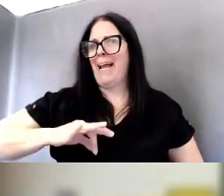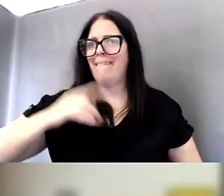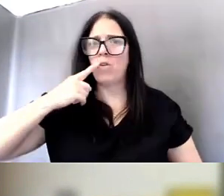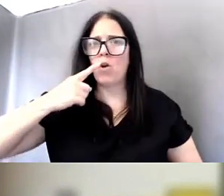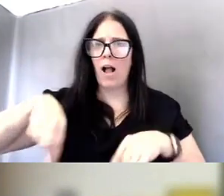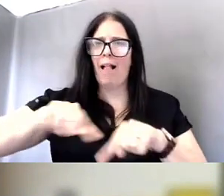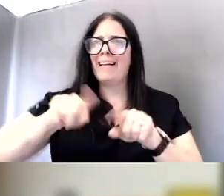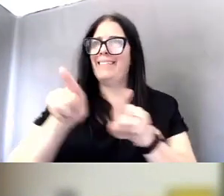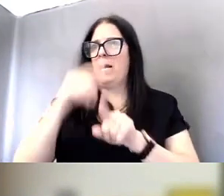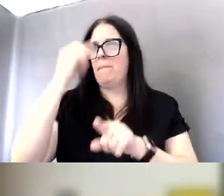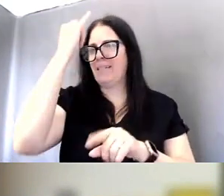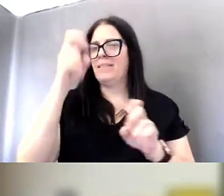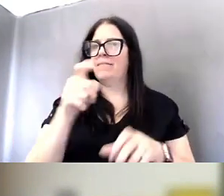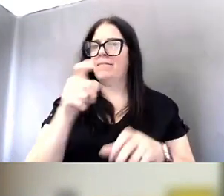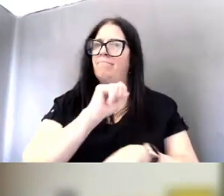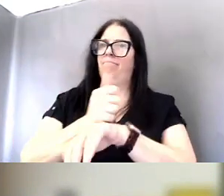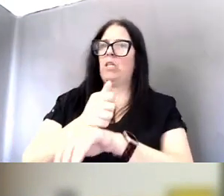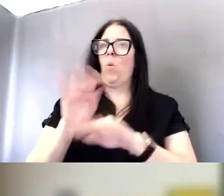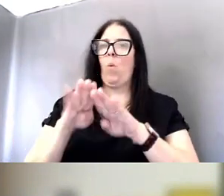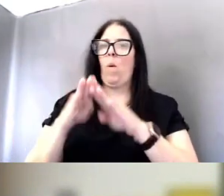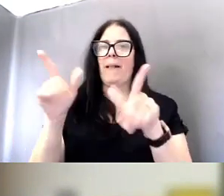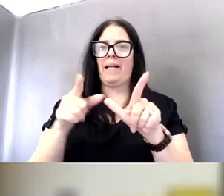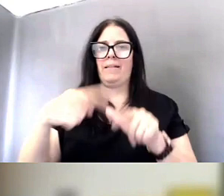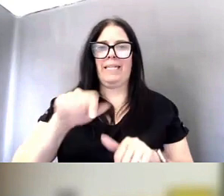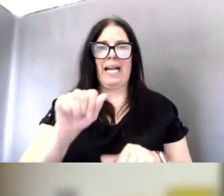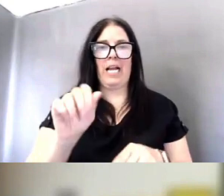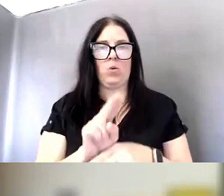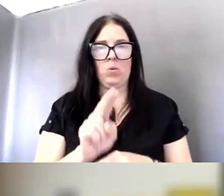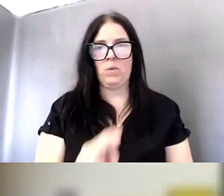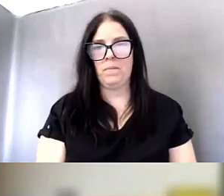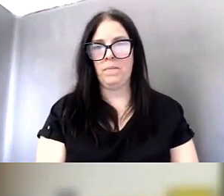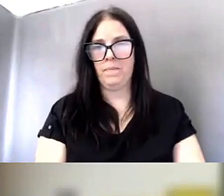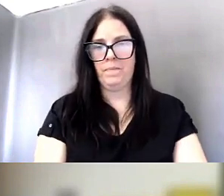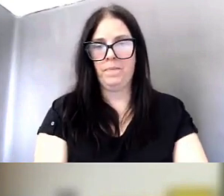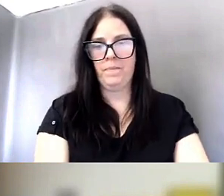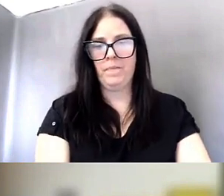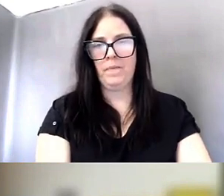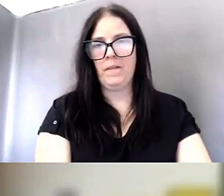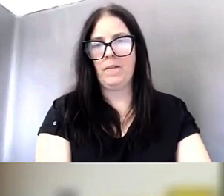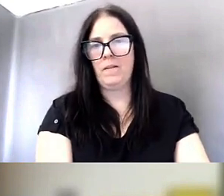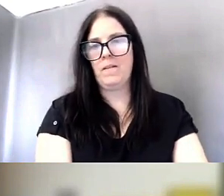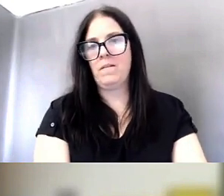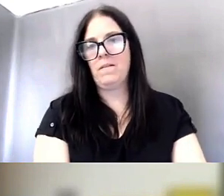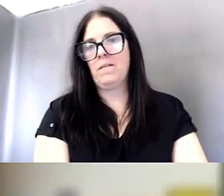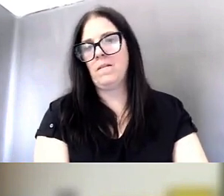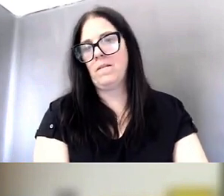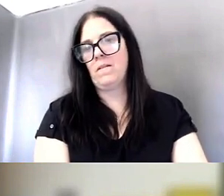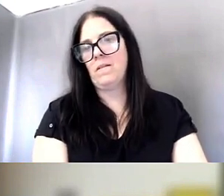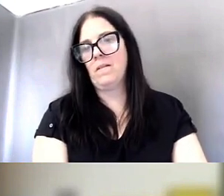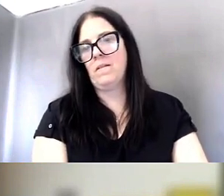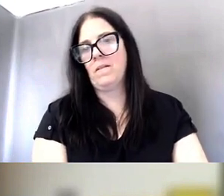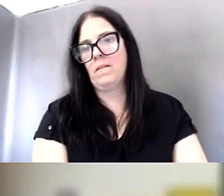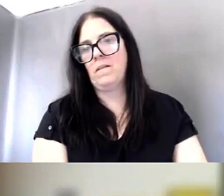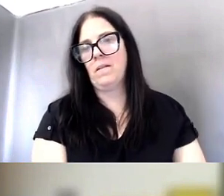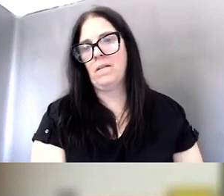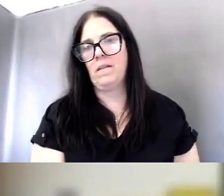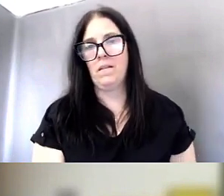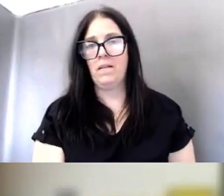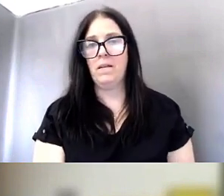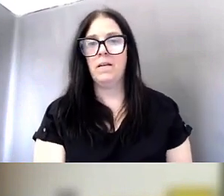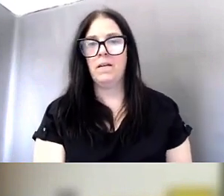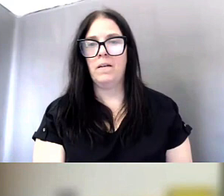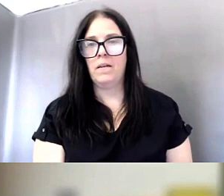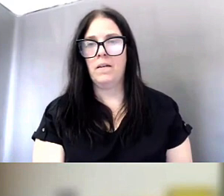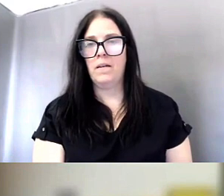open license so that others can use it. Great point. Yeah. Yeah. And I